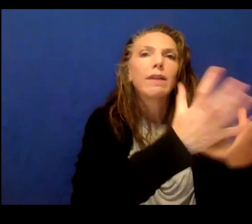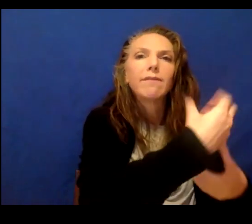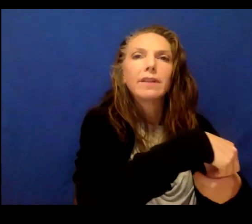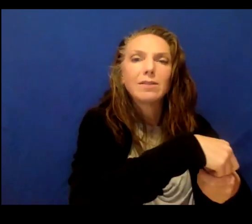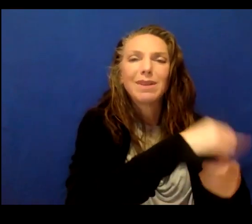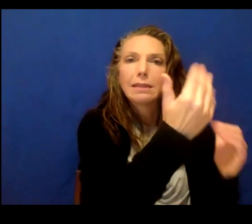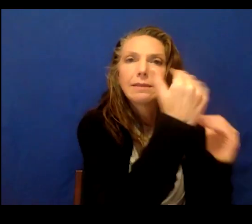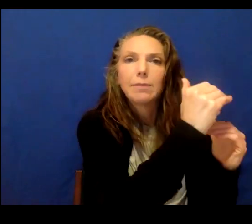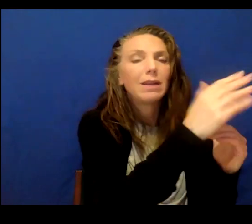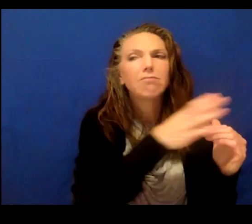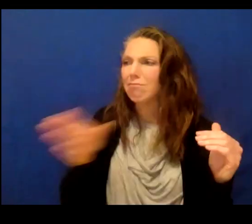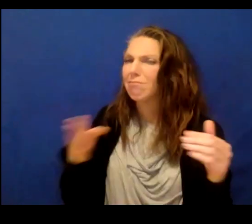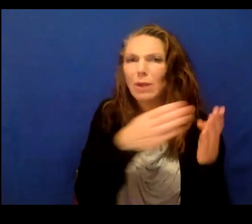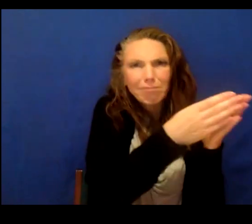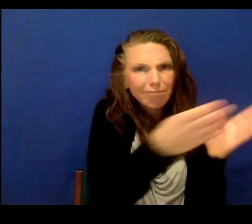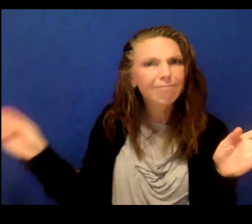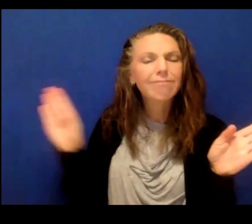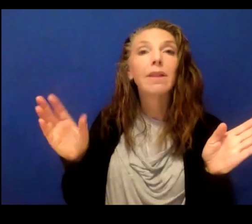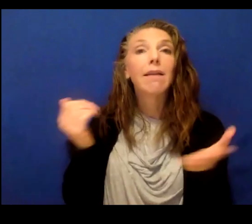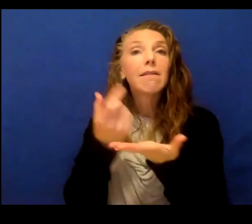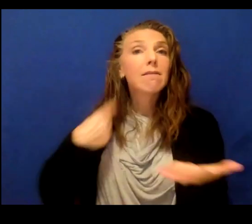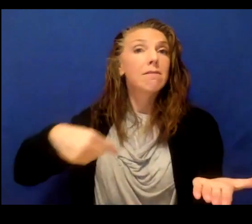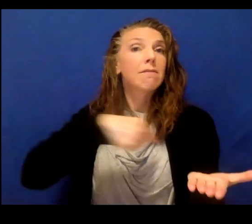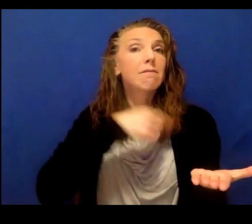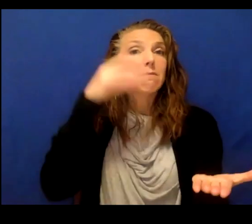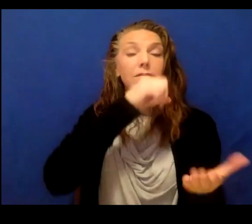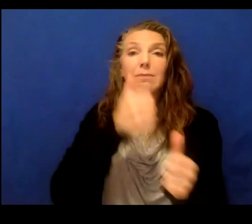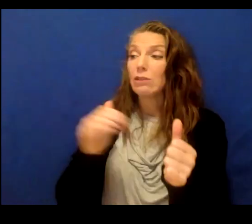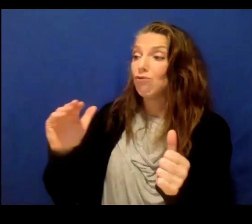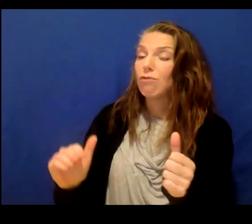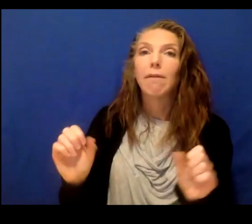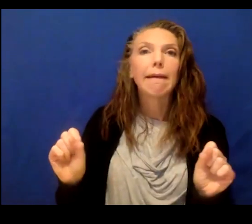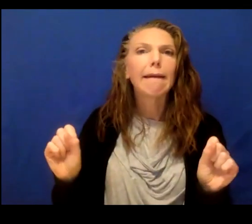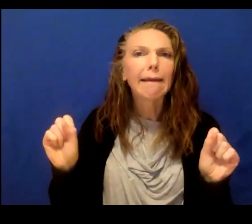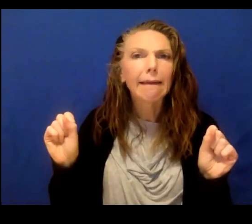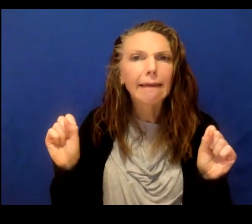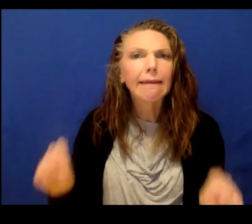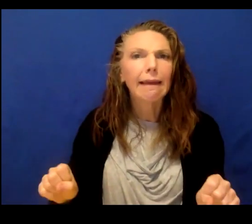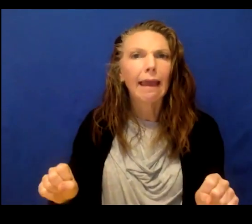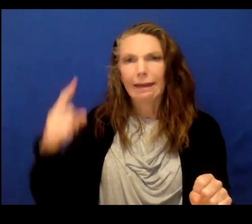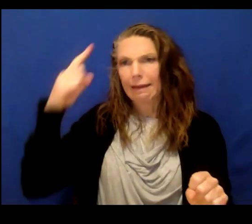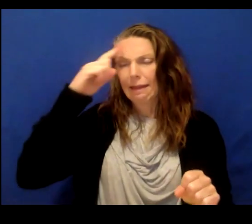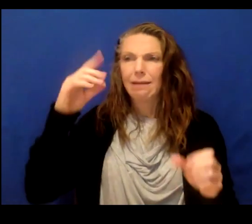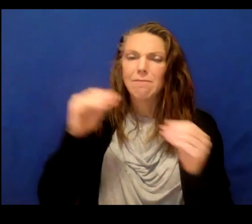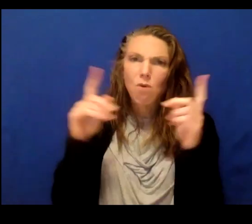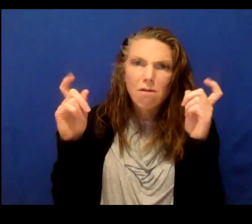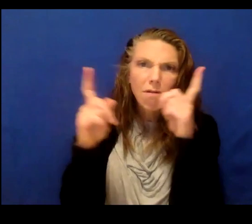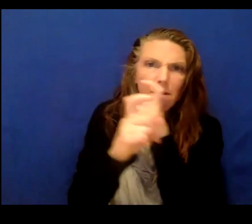a limited way. And it also helps us assume that each child is capable of complex thinking and